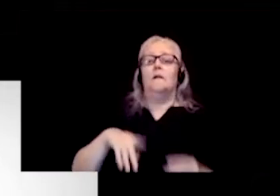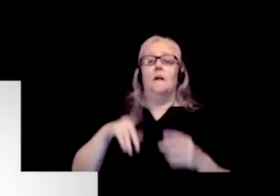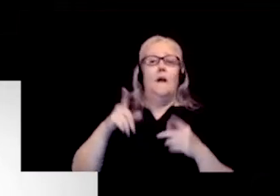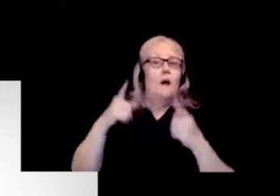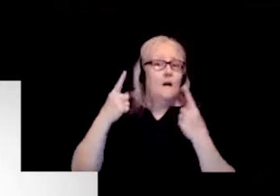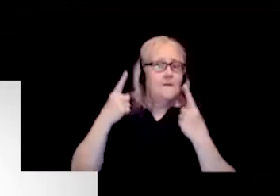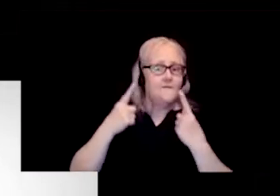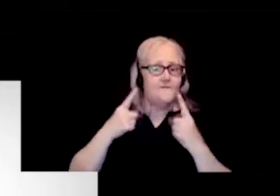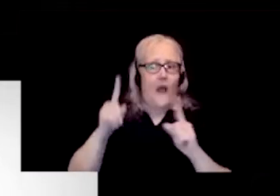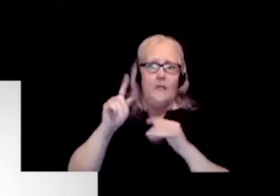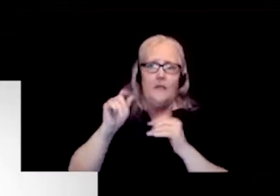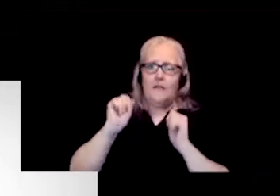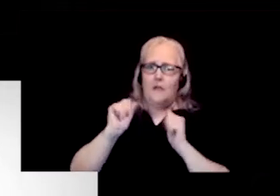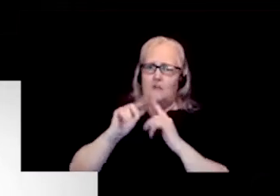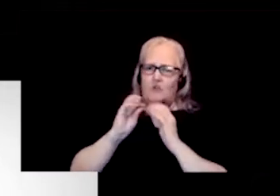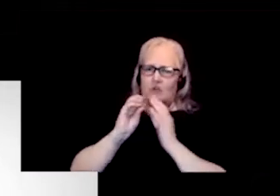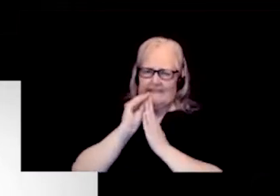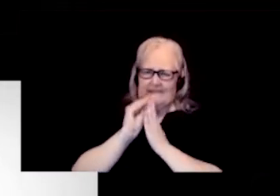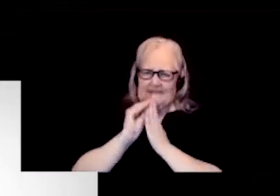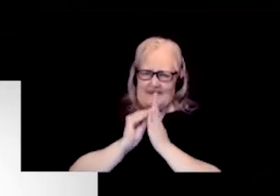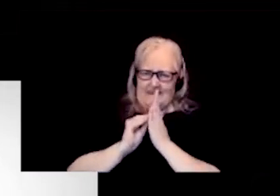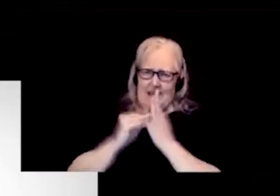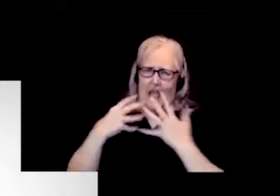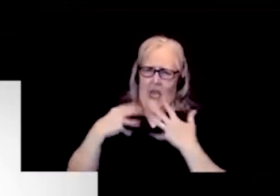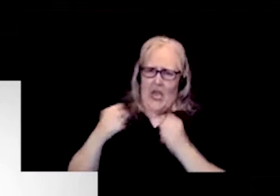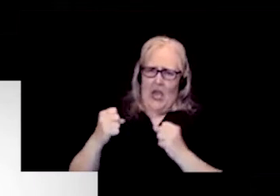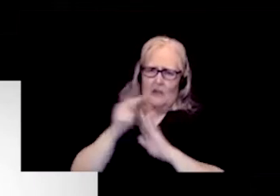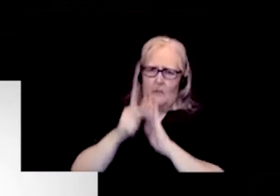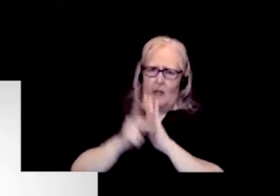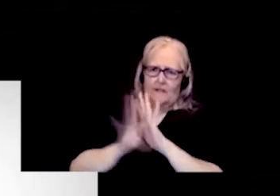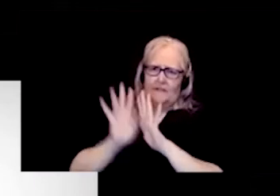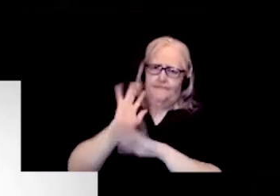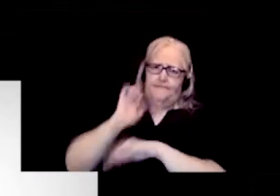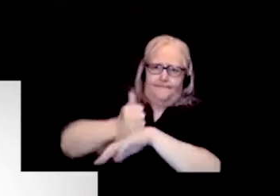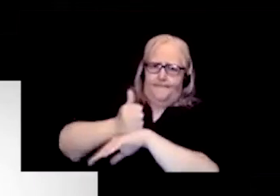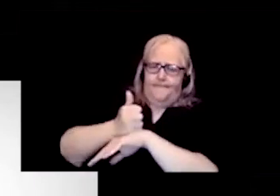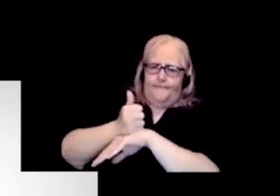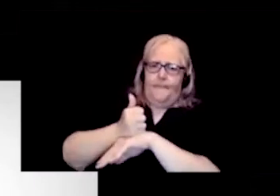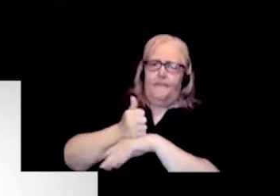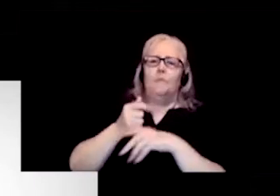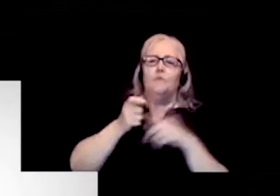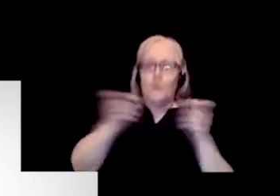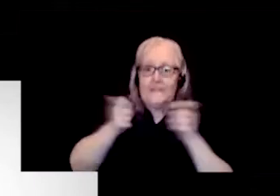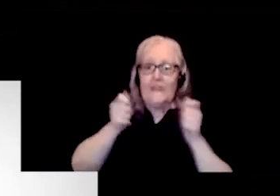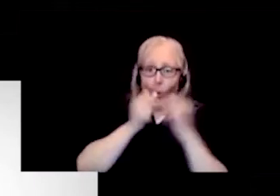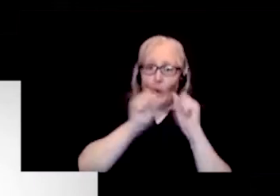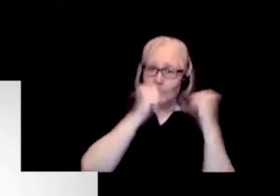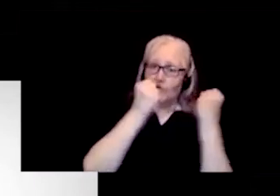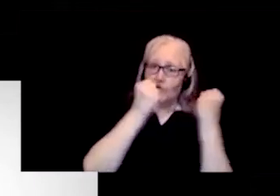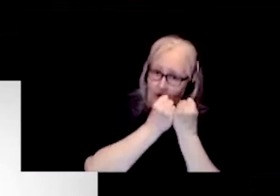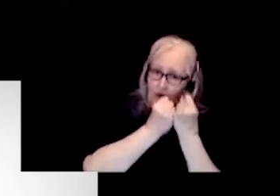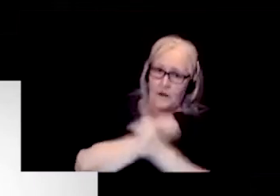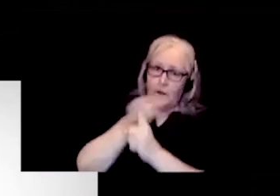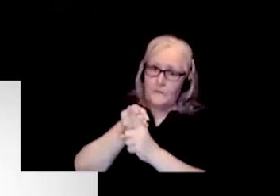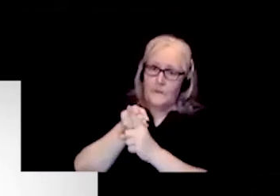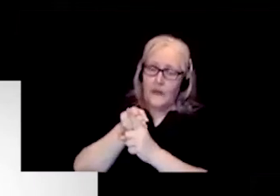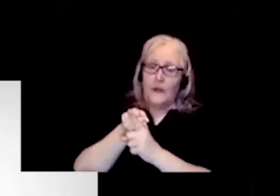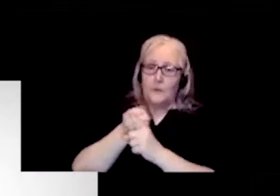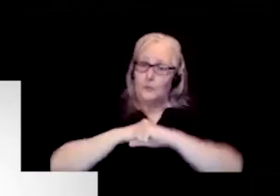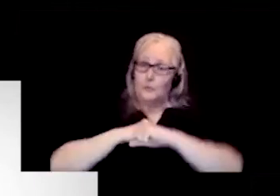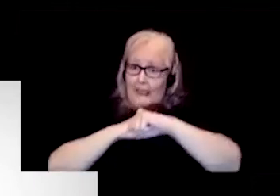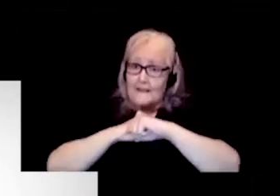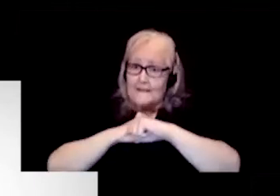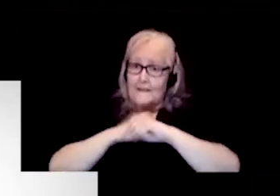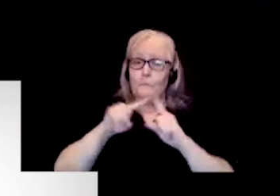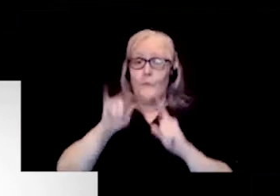health policy passed that would address these social determinants. But those protections, those policies